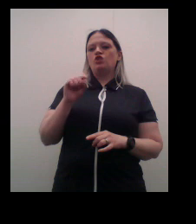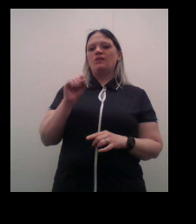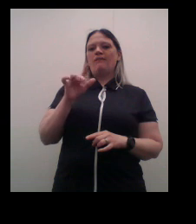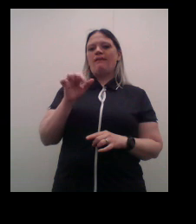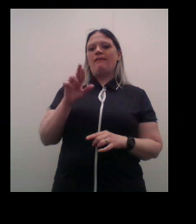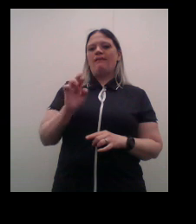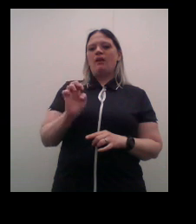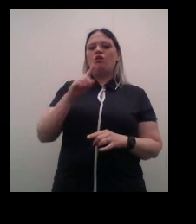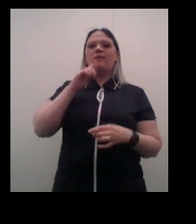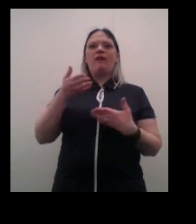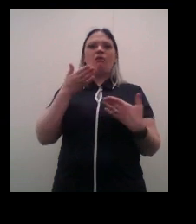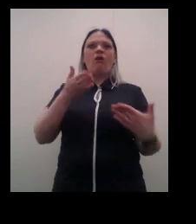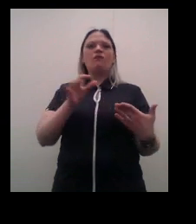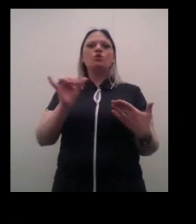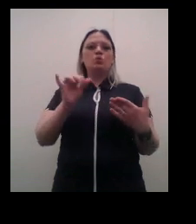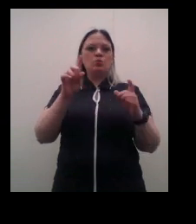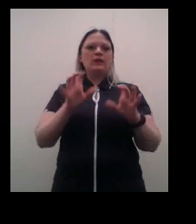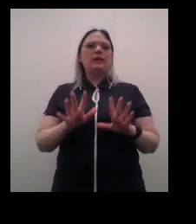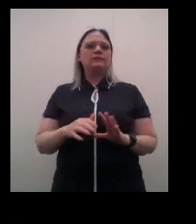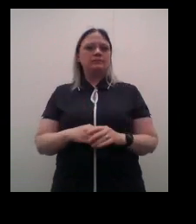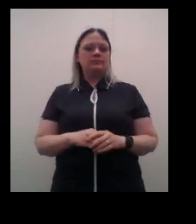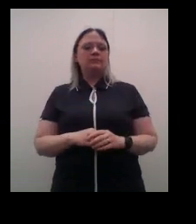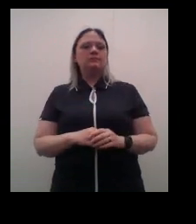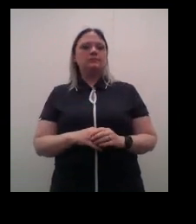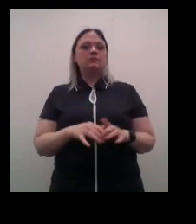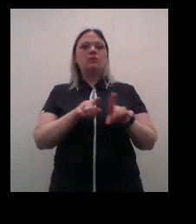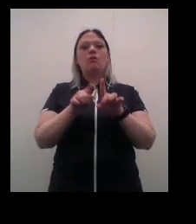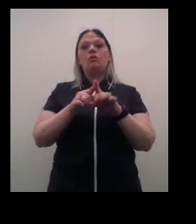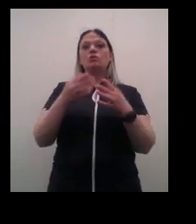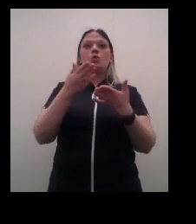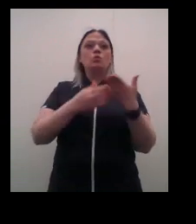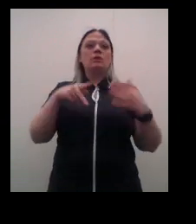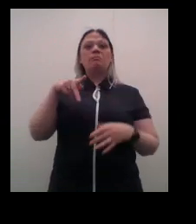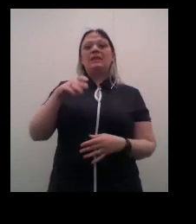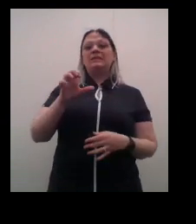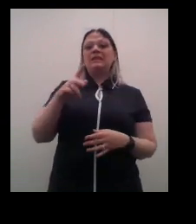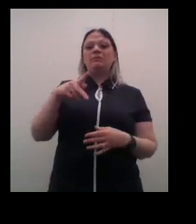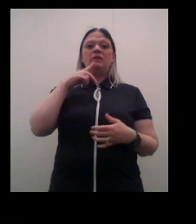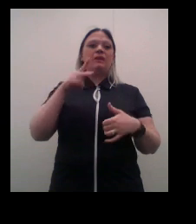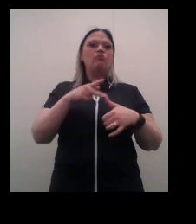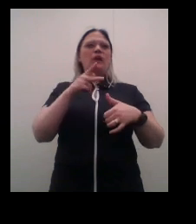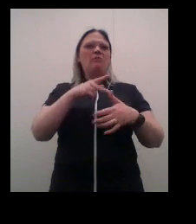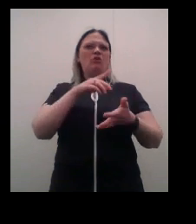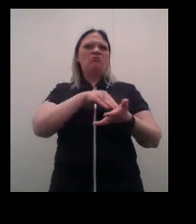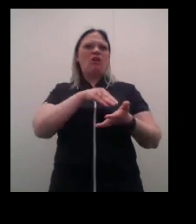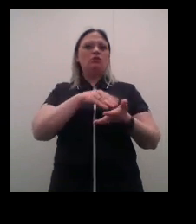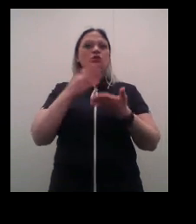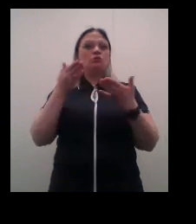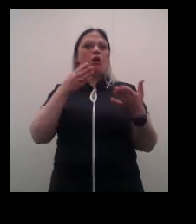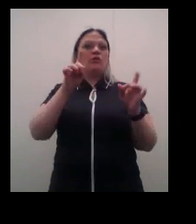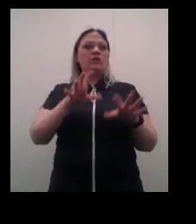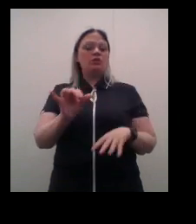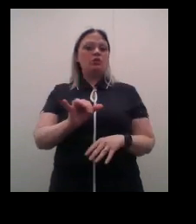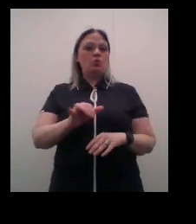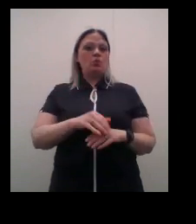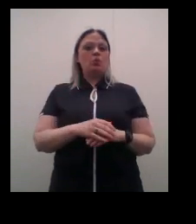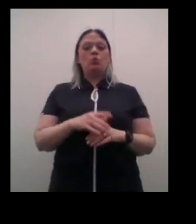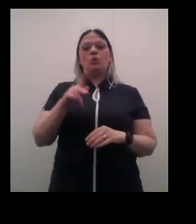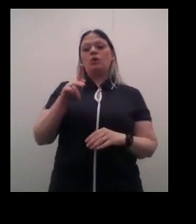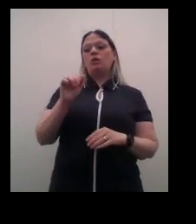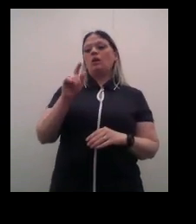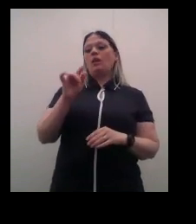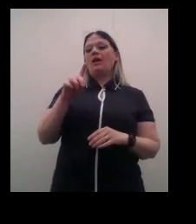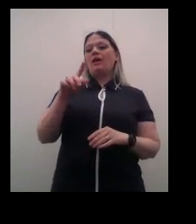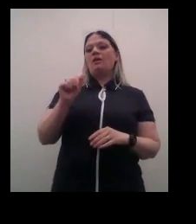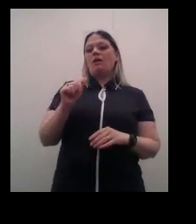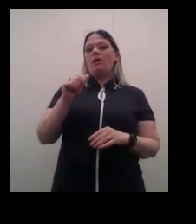this type of testing, and then also some primary care providers are offering this testing. Kaleida